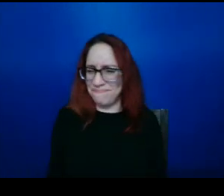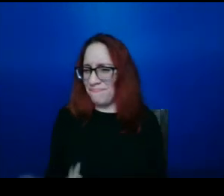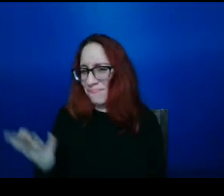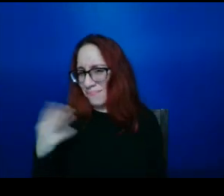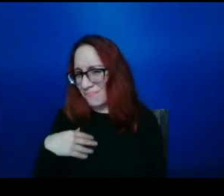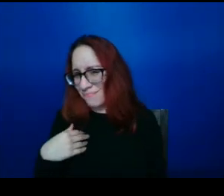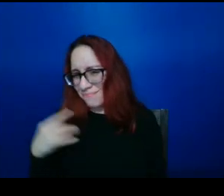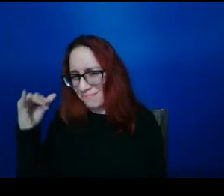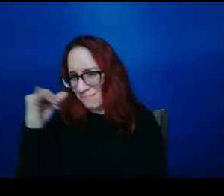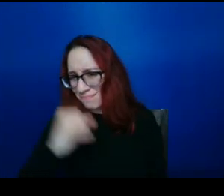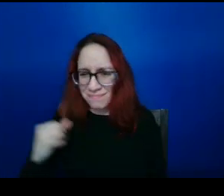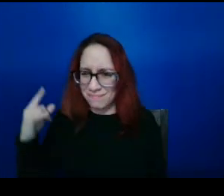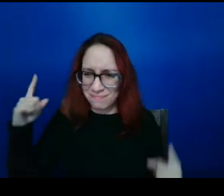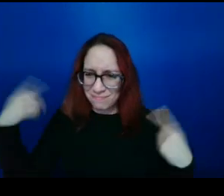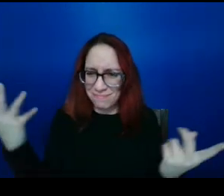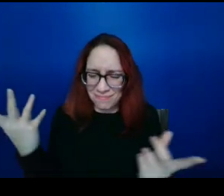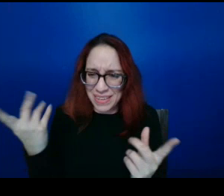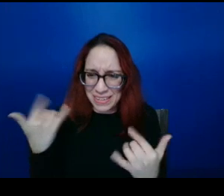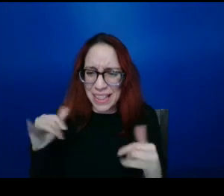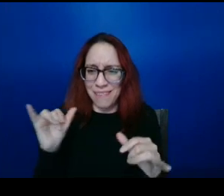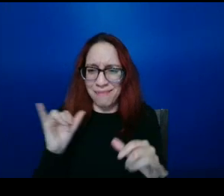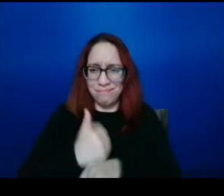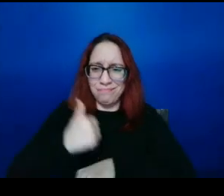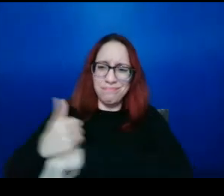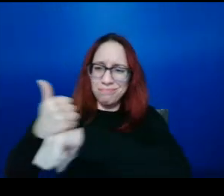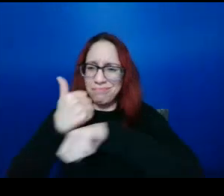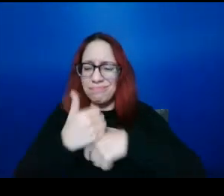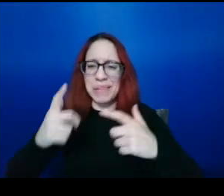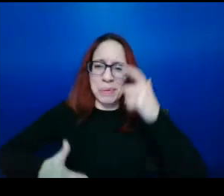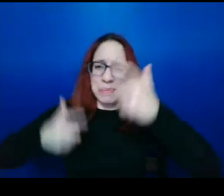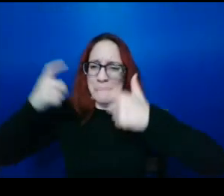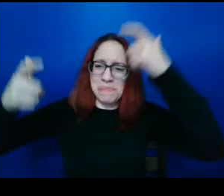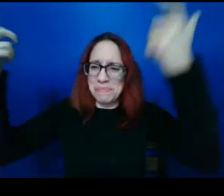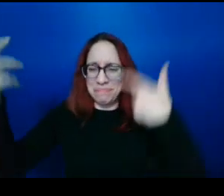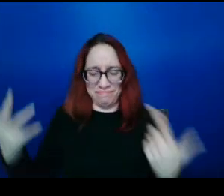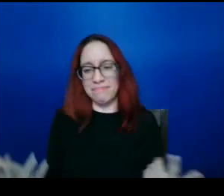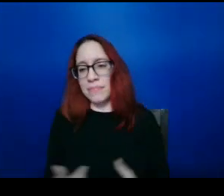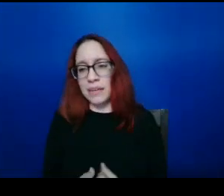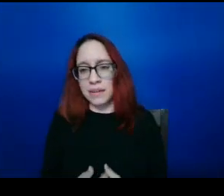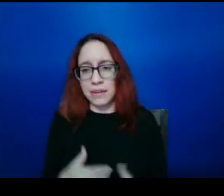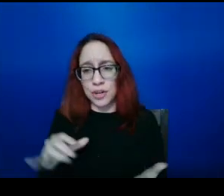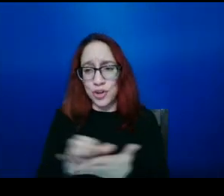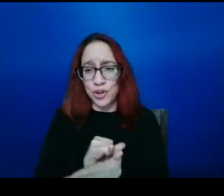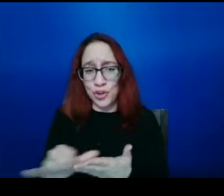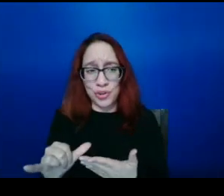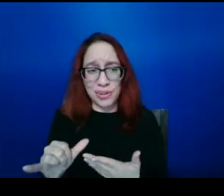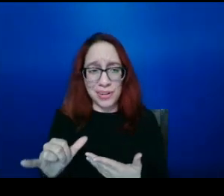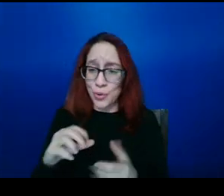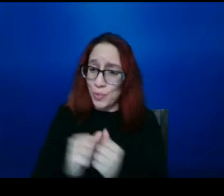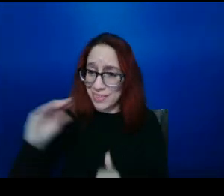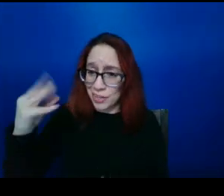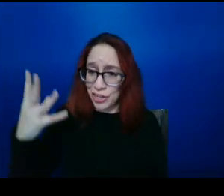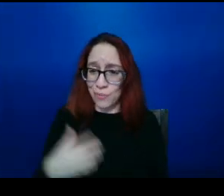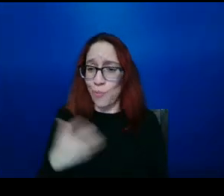just absurd that we just keep sticking this stuff up there. Bigger, bigger, bigger. New York was sunshine. Wow. All